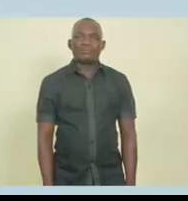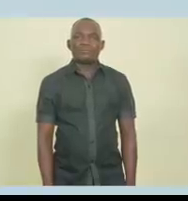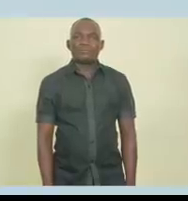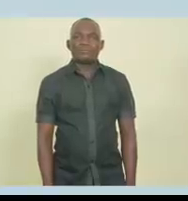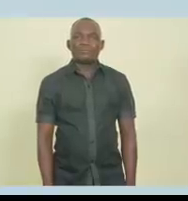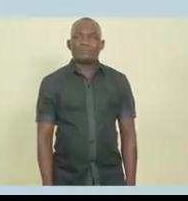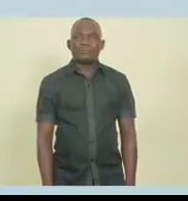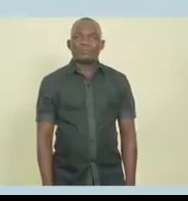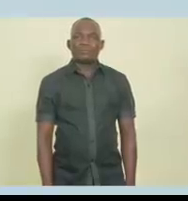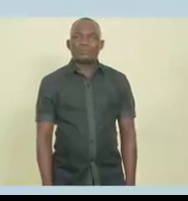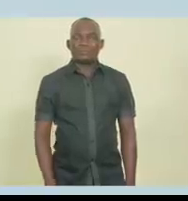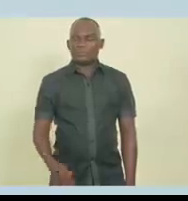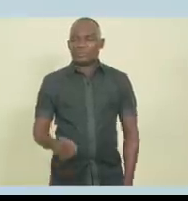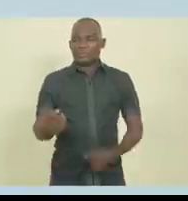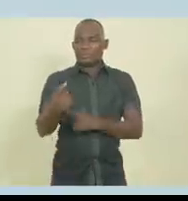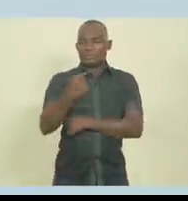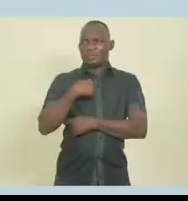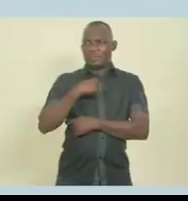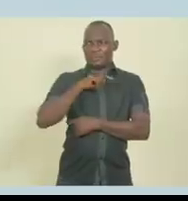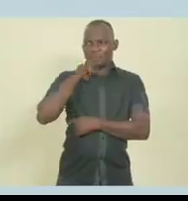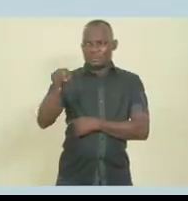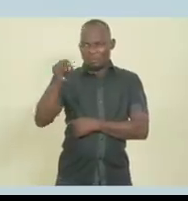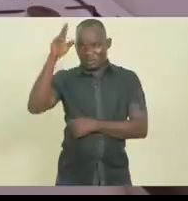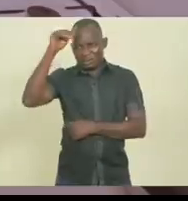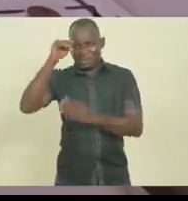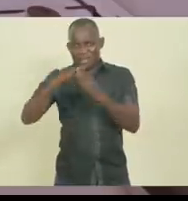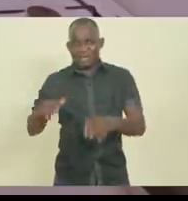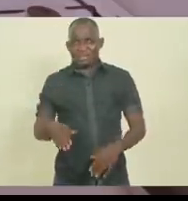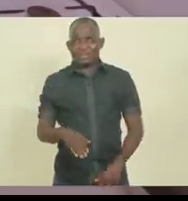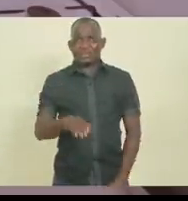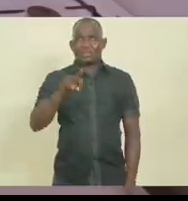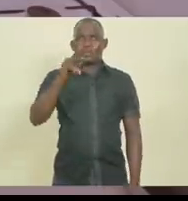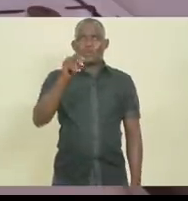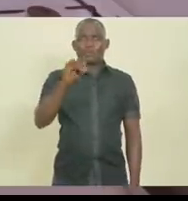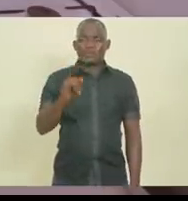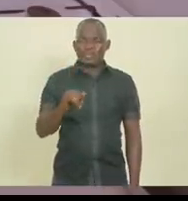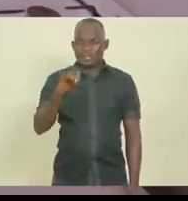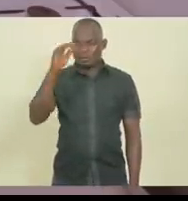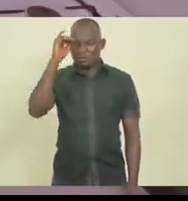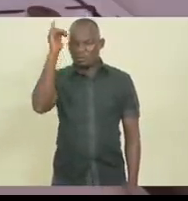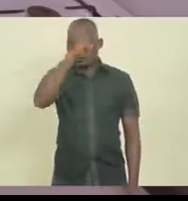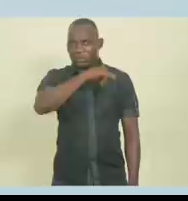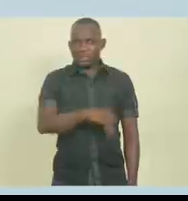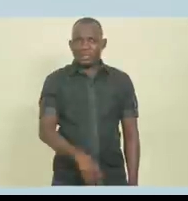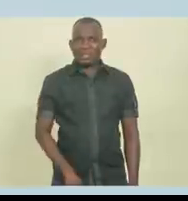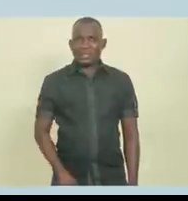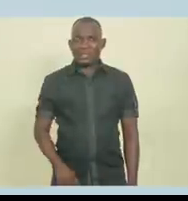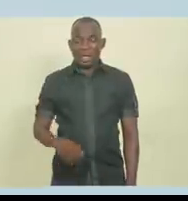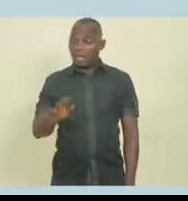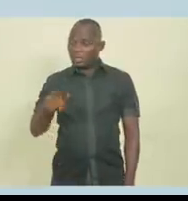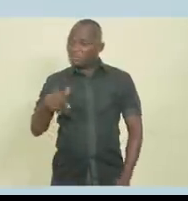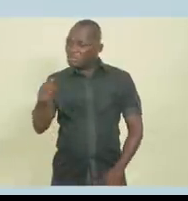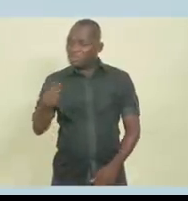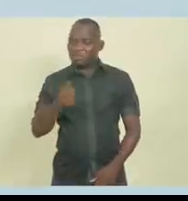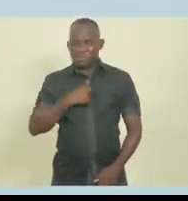I was at that idiot's house today. Koshie? Is that not the idiot we know? Yella, he's my husband. No.